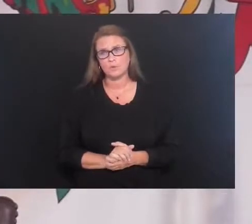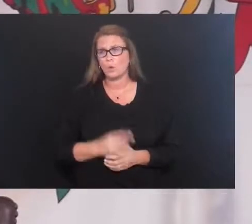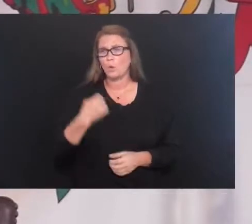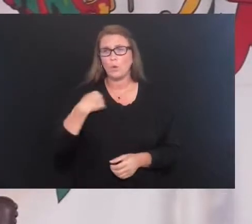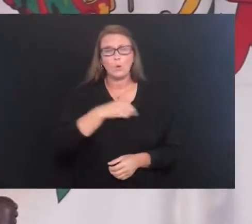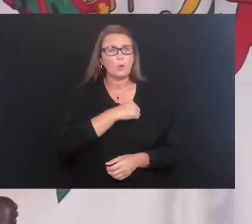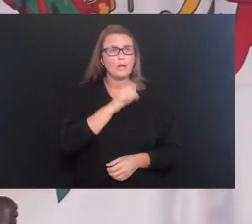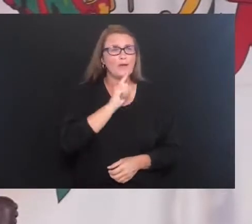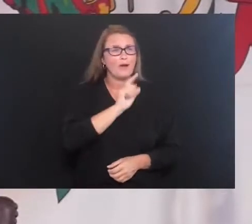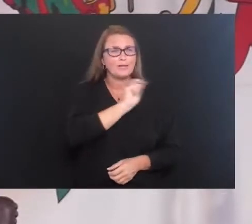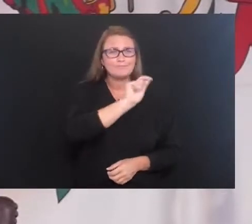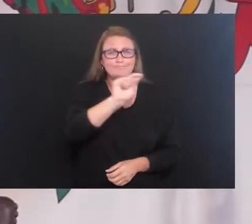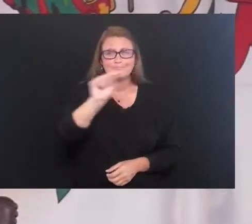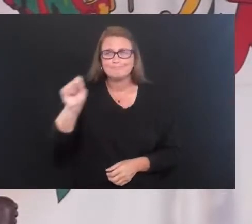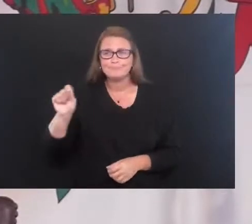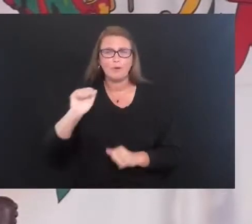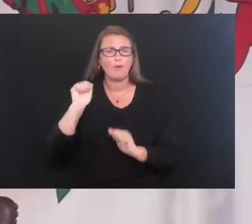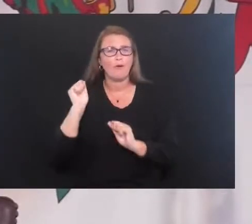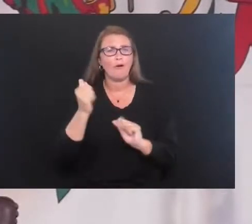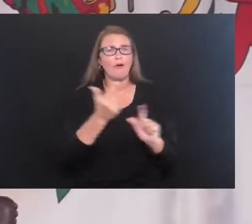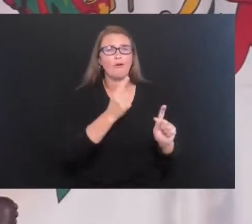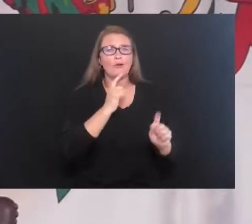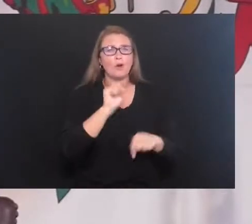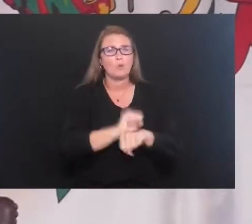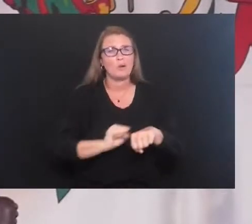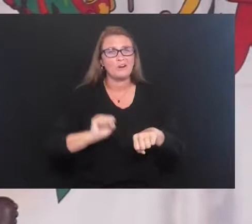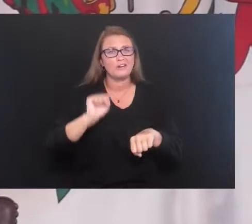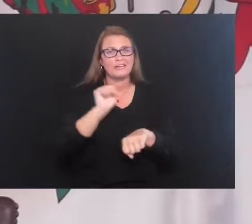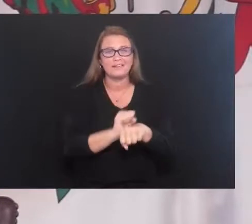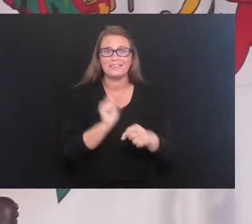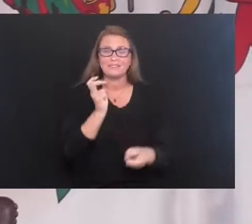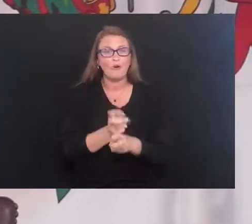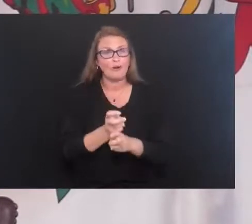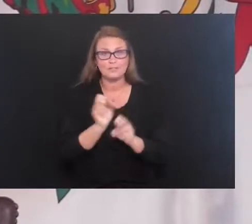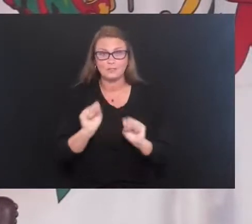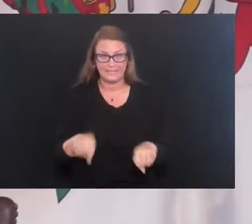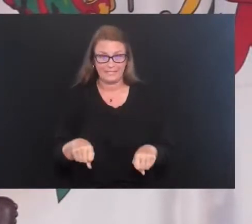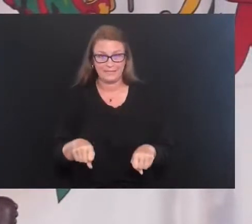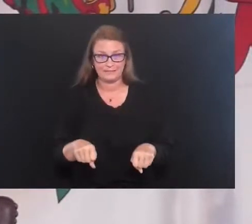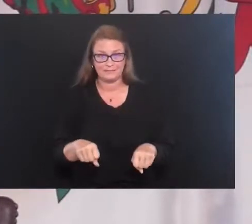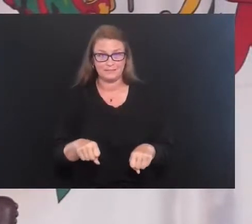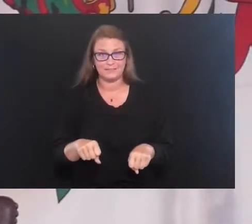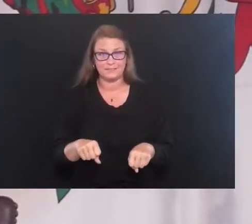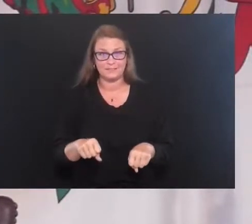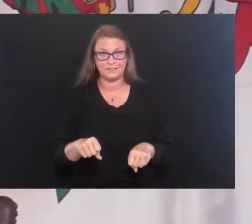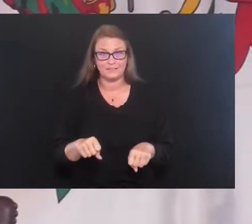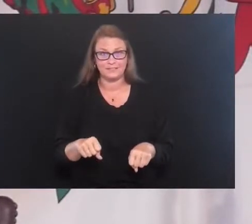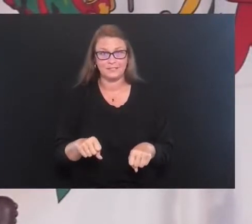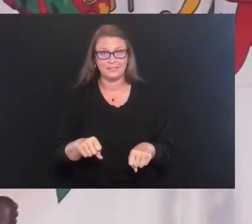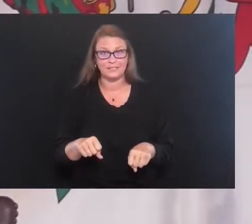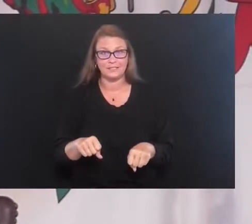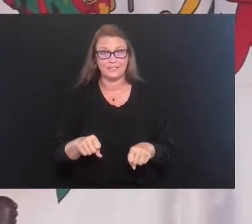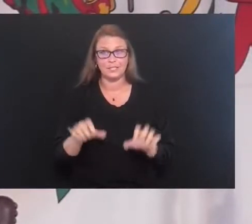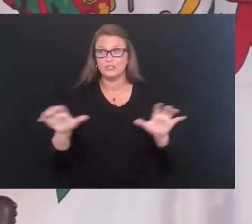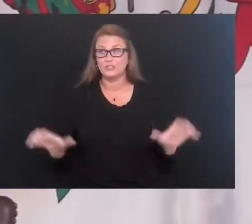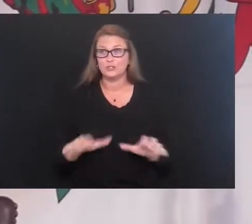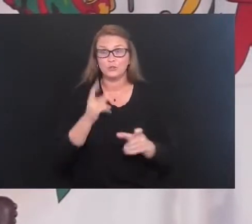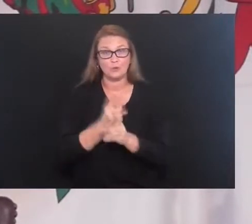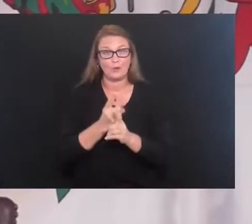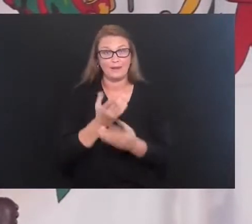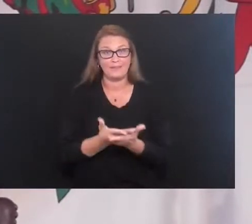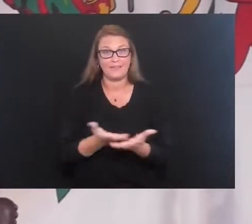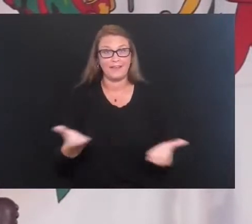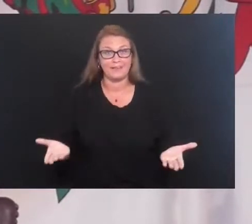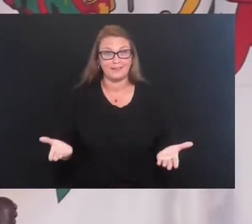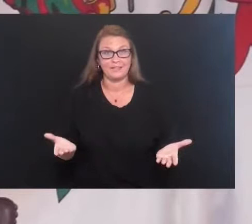as they can, and everybody is trying with all in them to absolutely do the right thing for